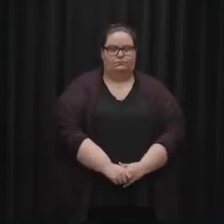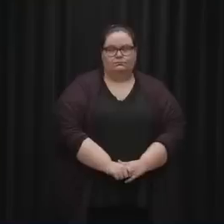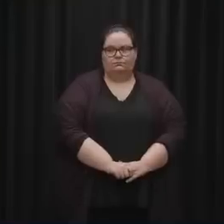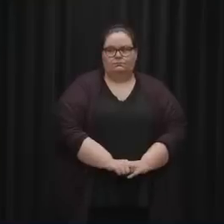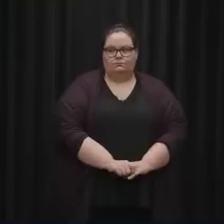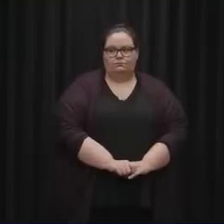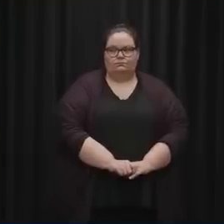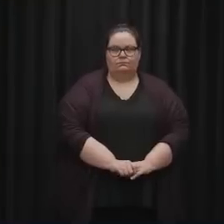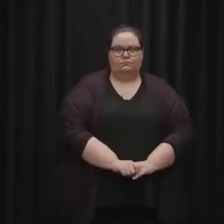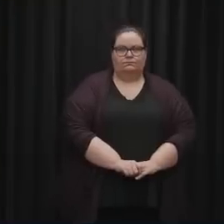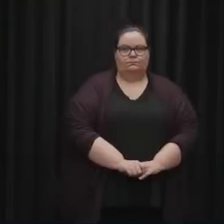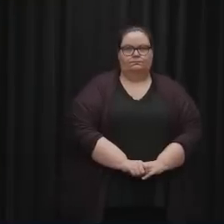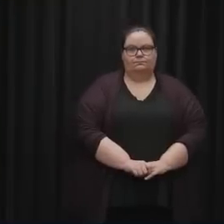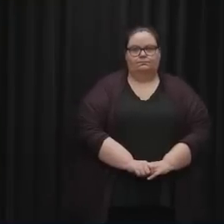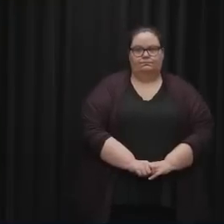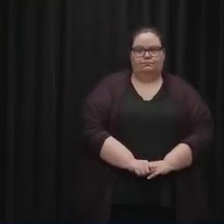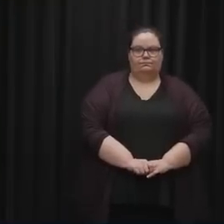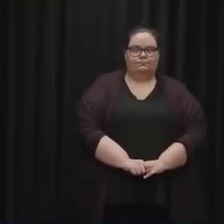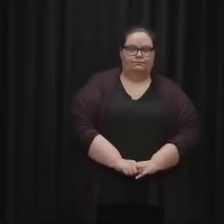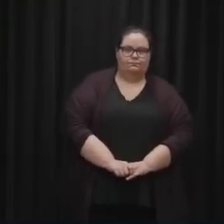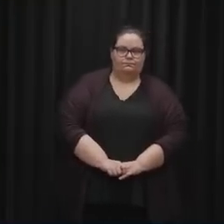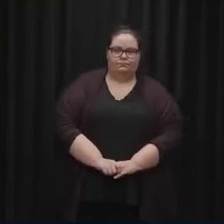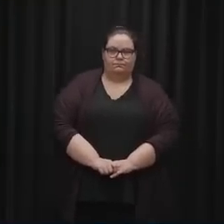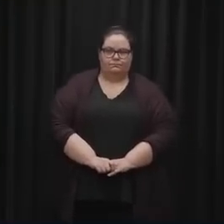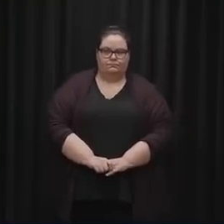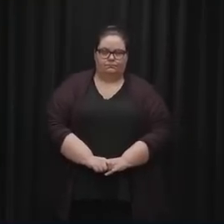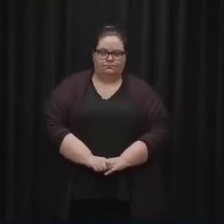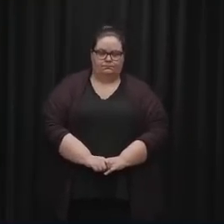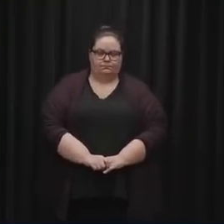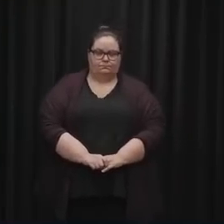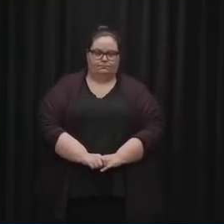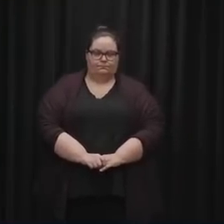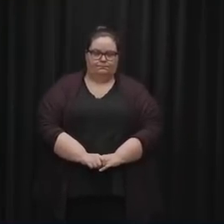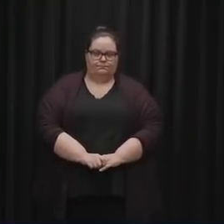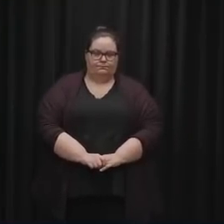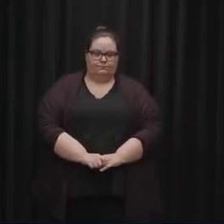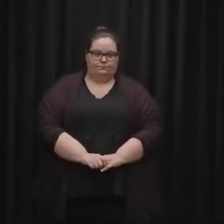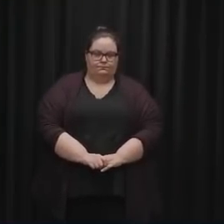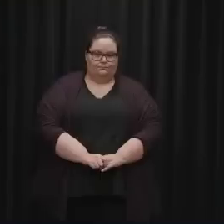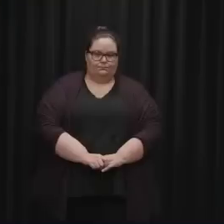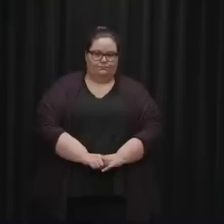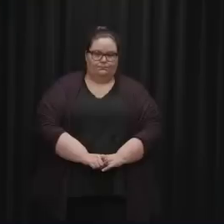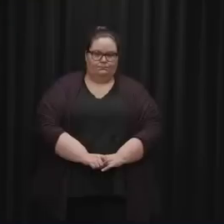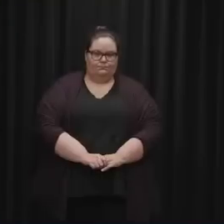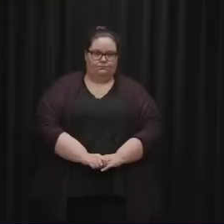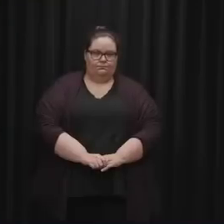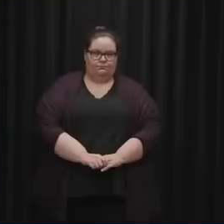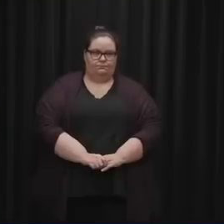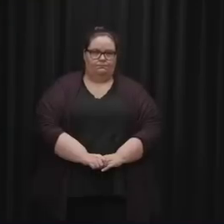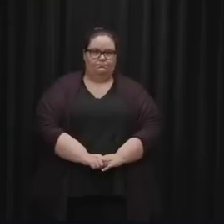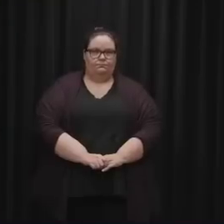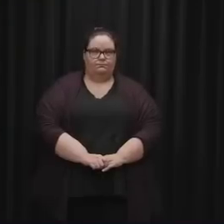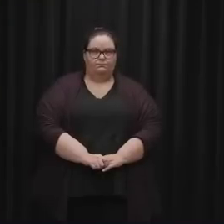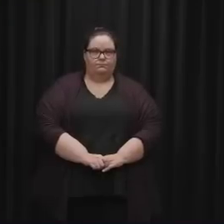the best thing that you could do is to limit contacts.